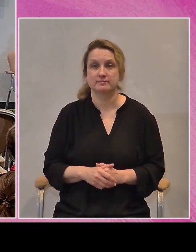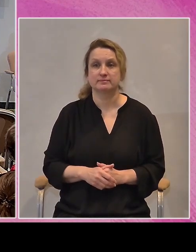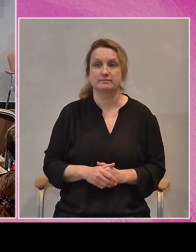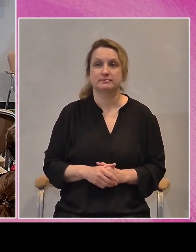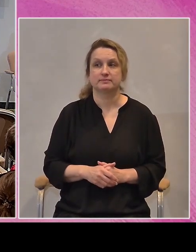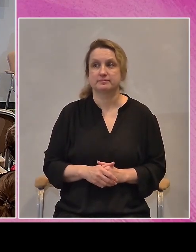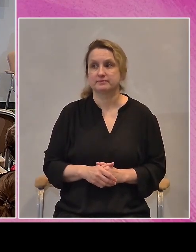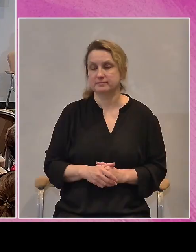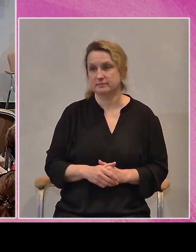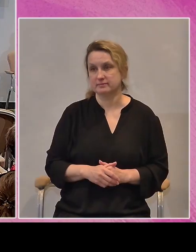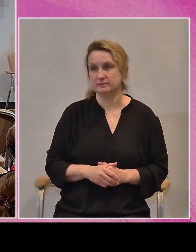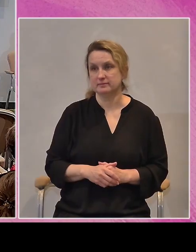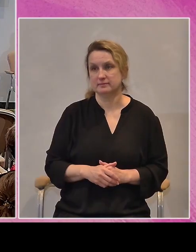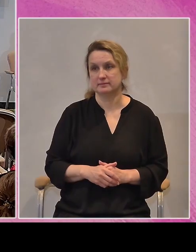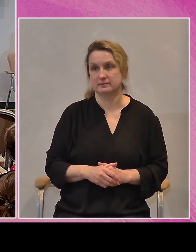audience?